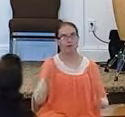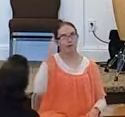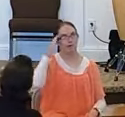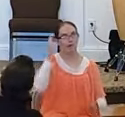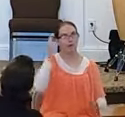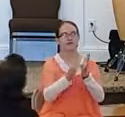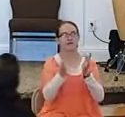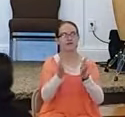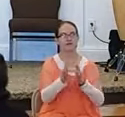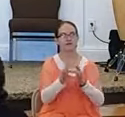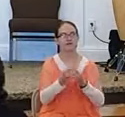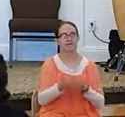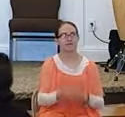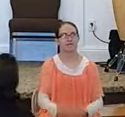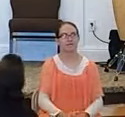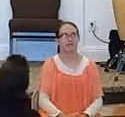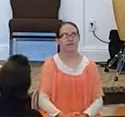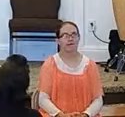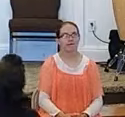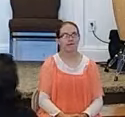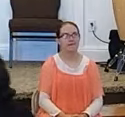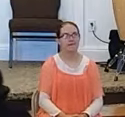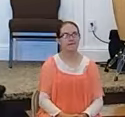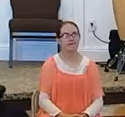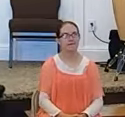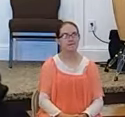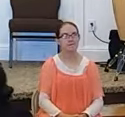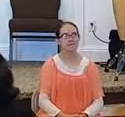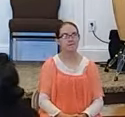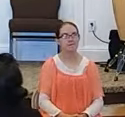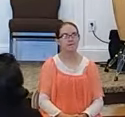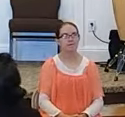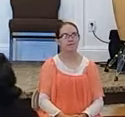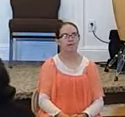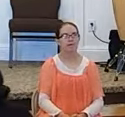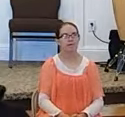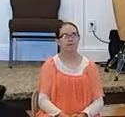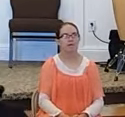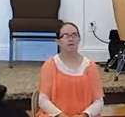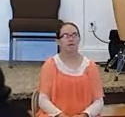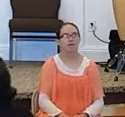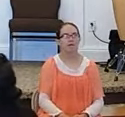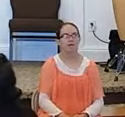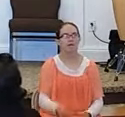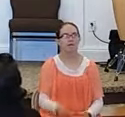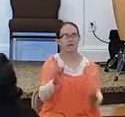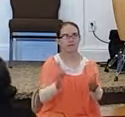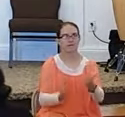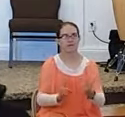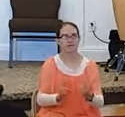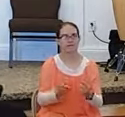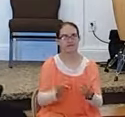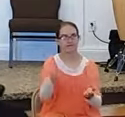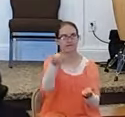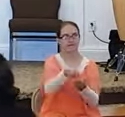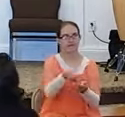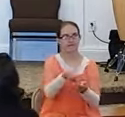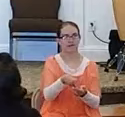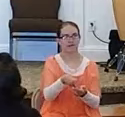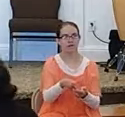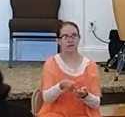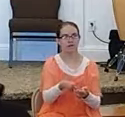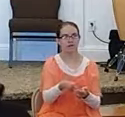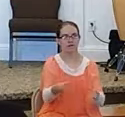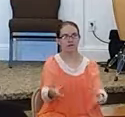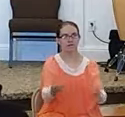Jesus. Uh-huh. Woo! Hallelujah. Amen. And they were standing by as he was taken